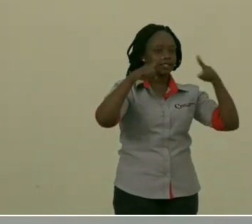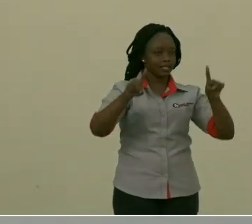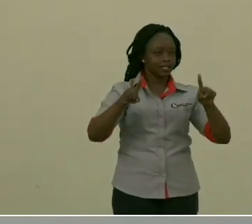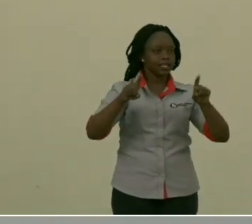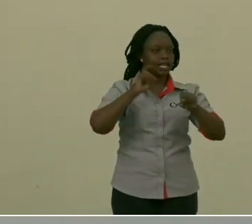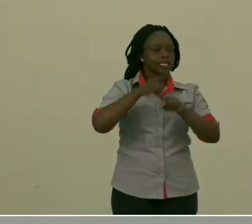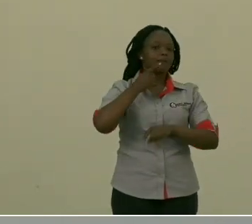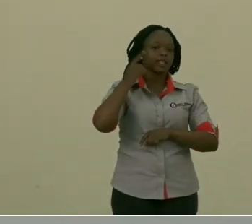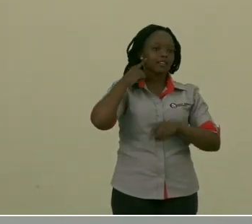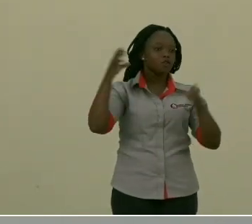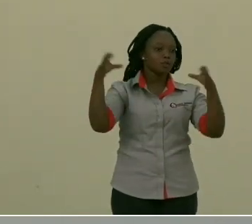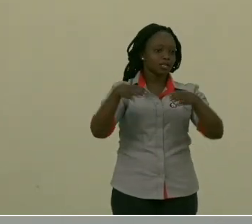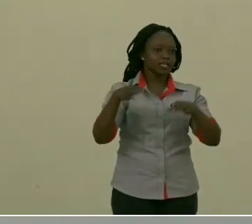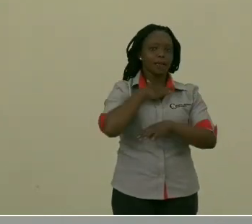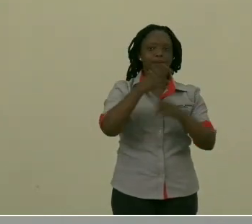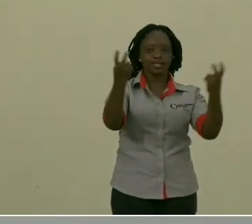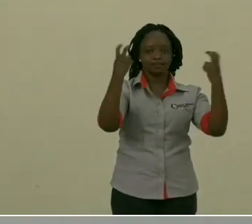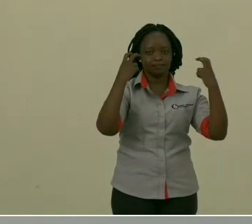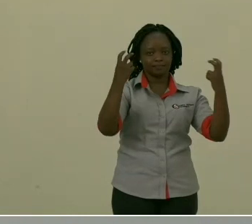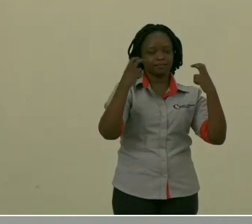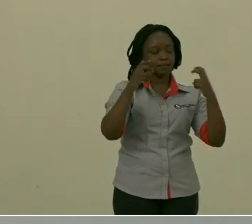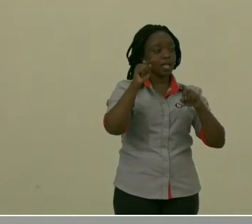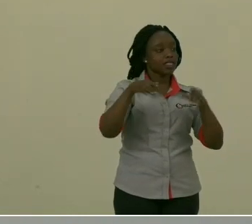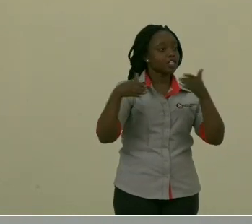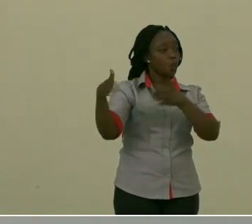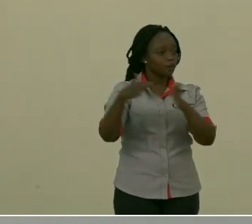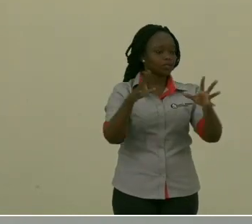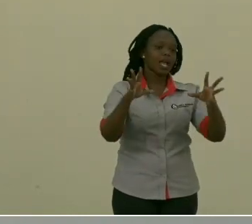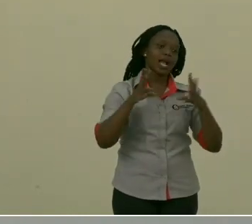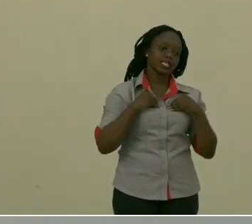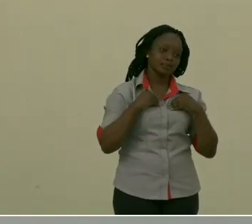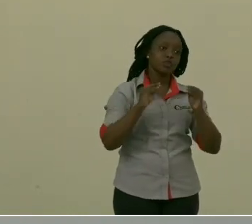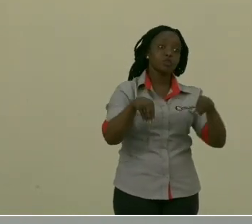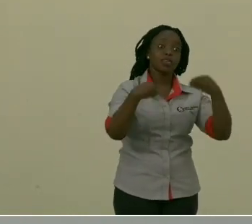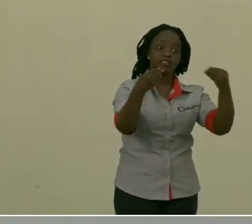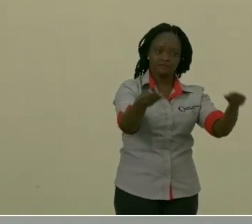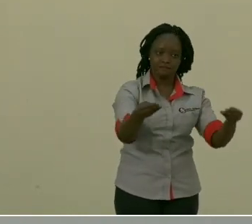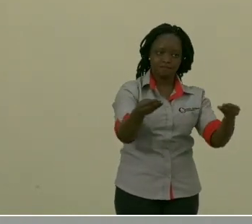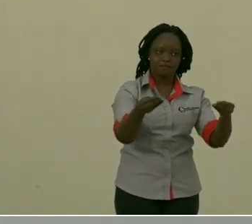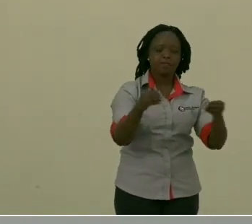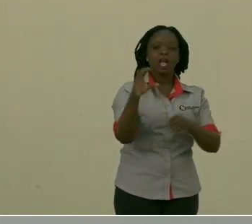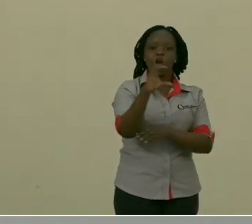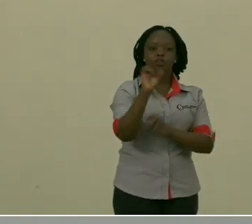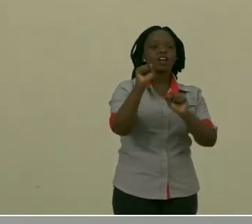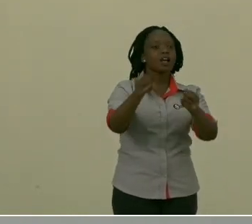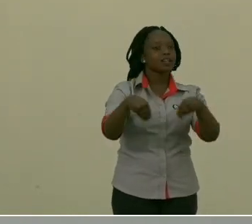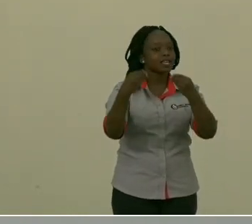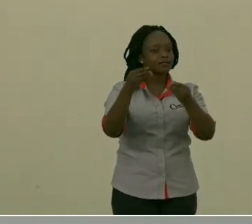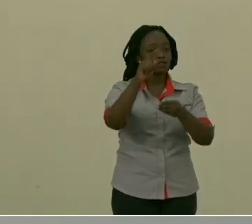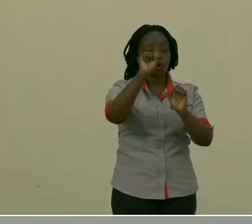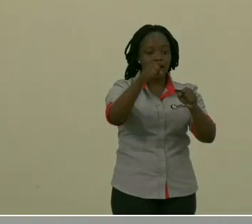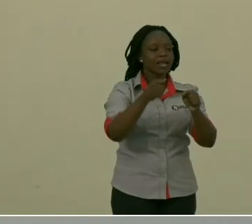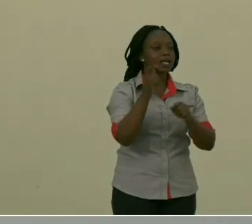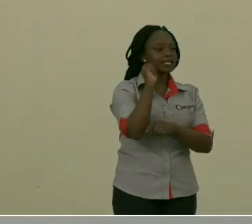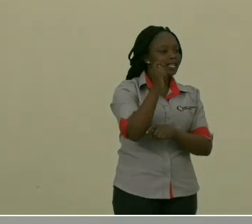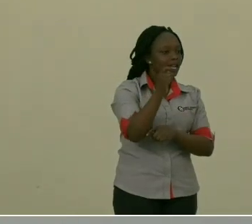as the deaf community, access these opportunities so that you can be given contracts to supply